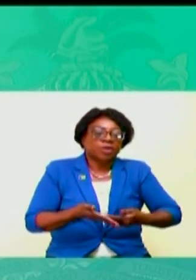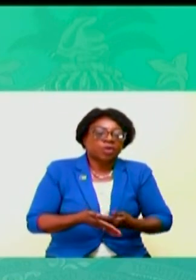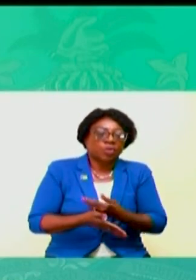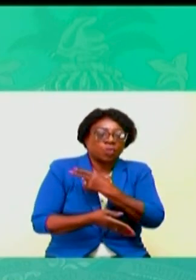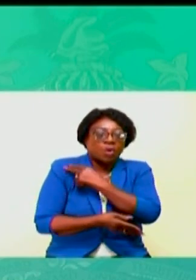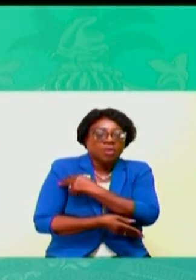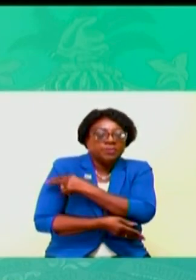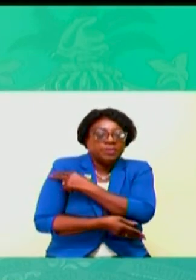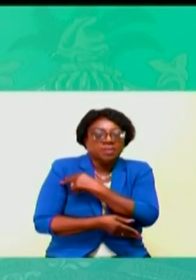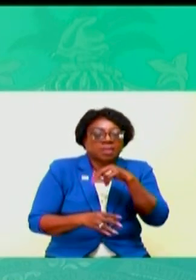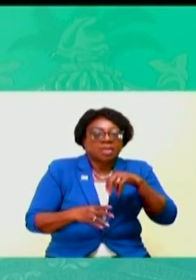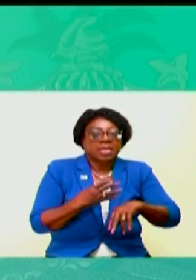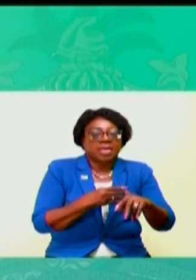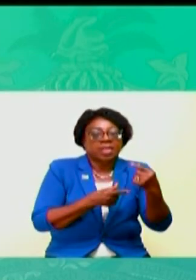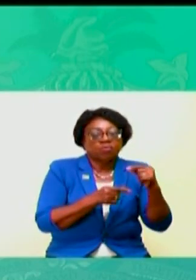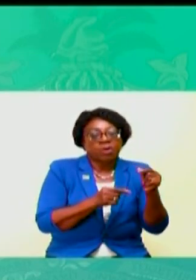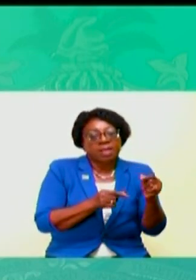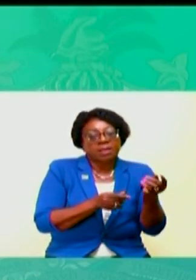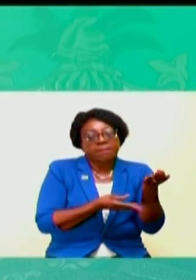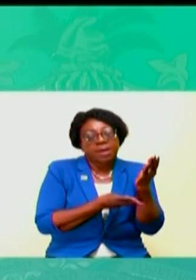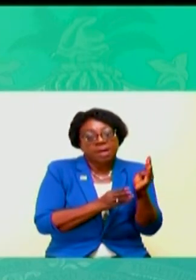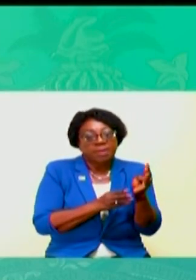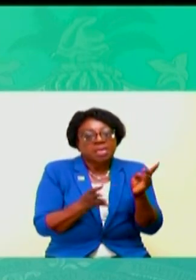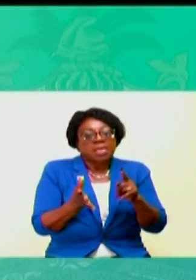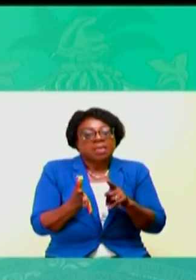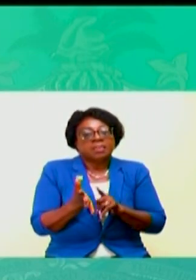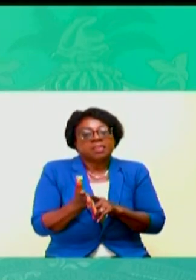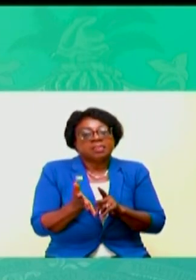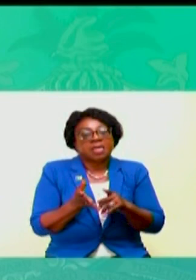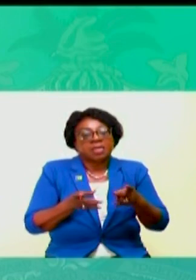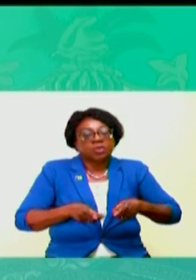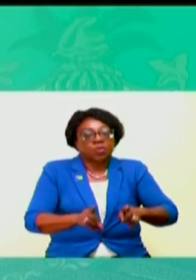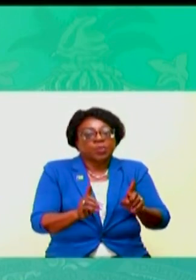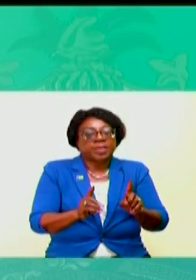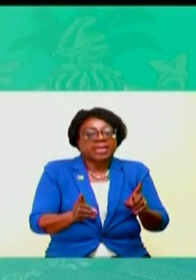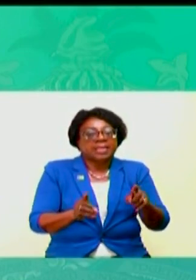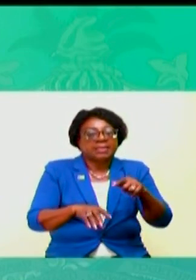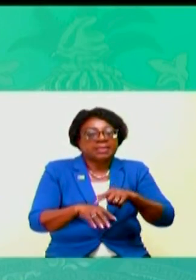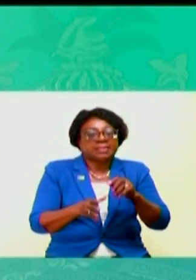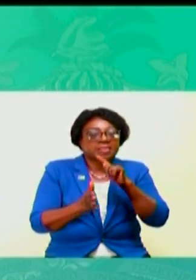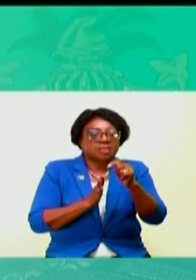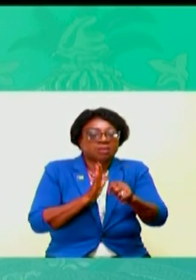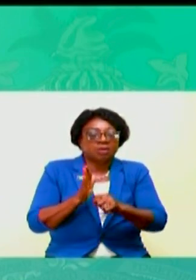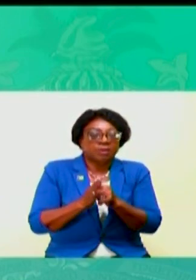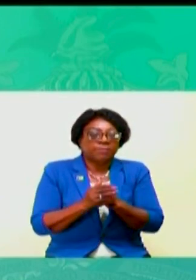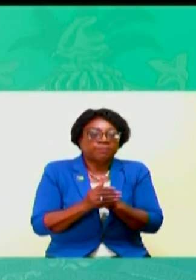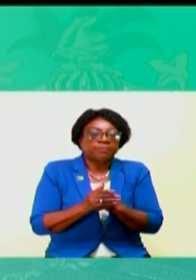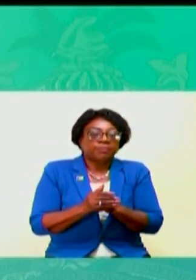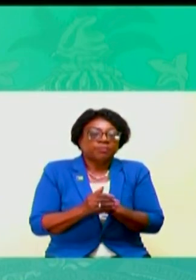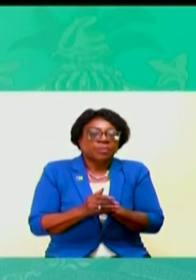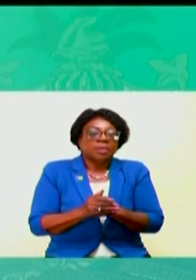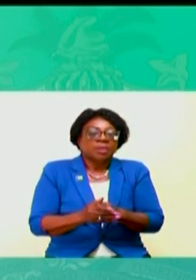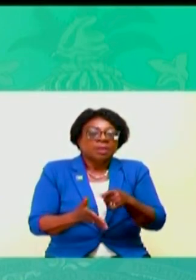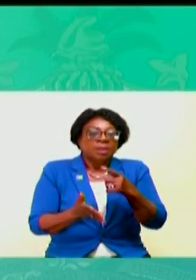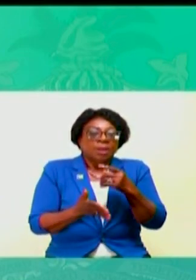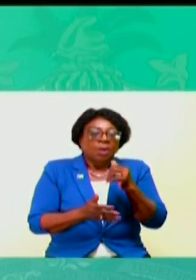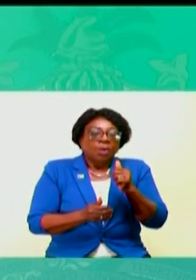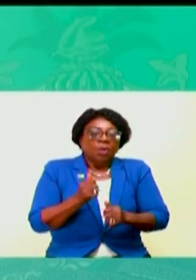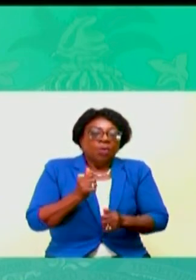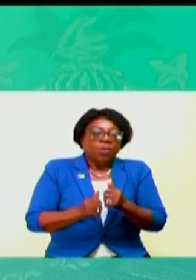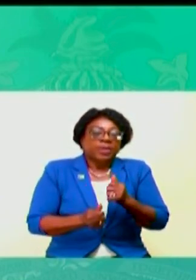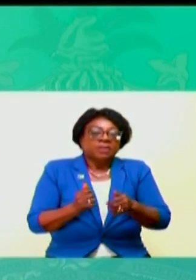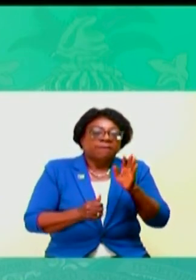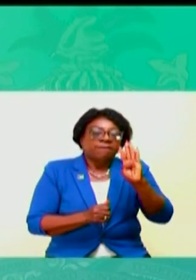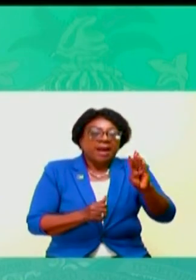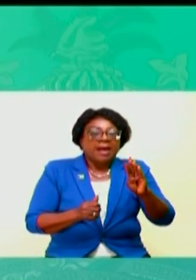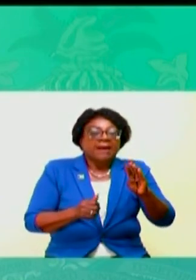administration is doing in this term what 5 sitting members of Parliament for Grand Bahama could not do in the